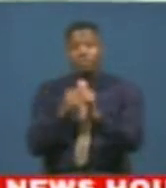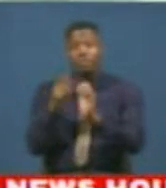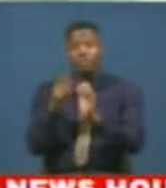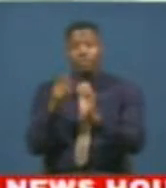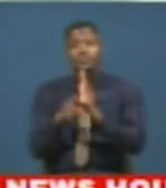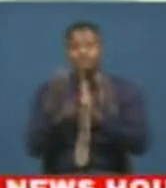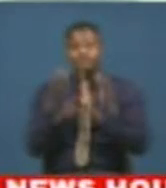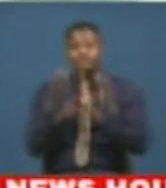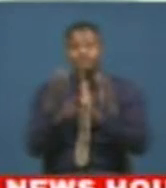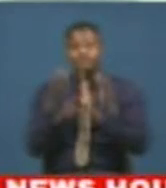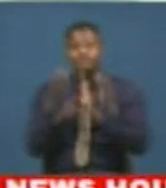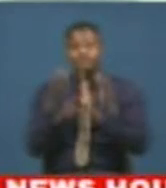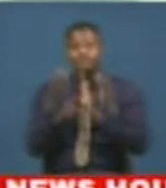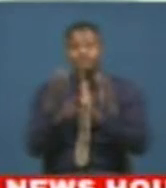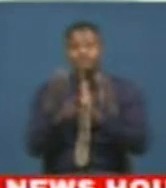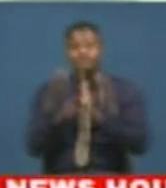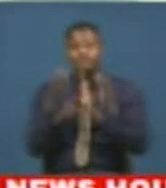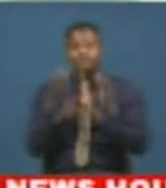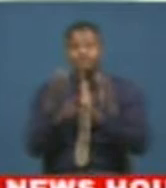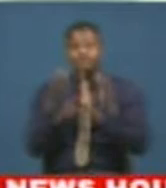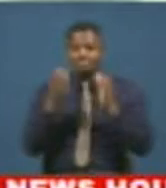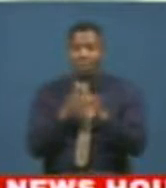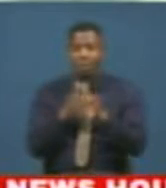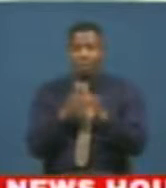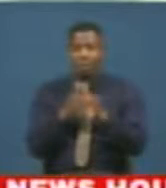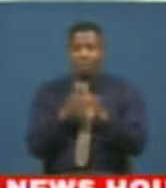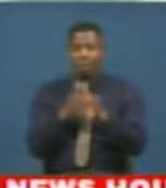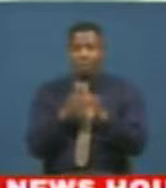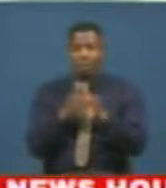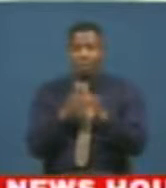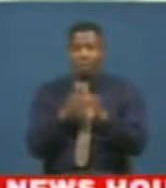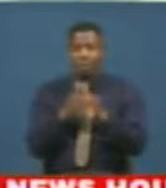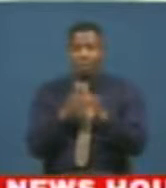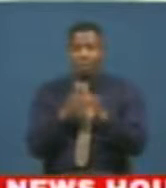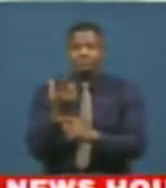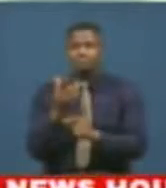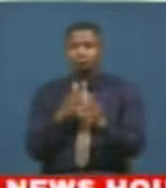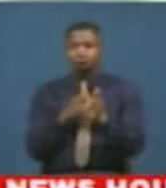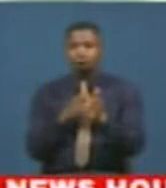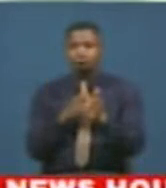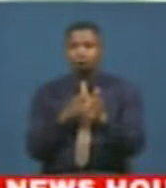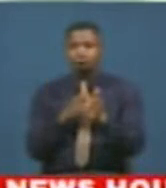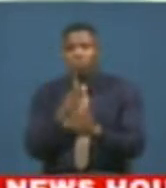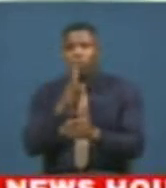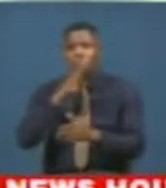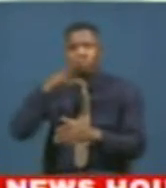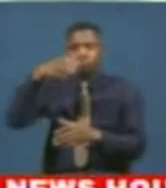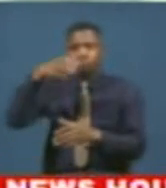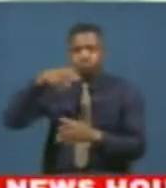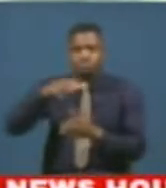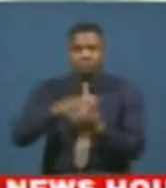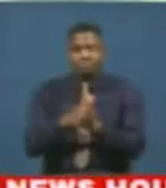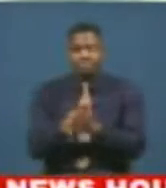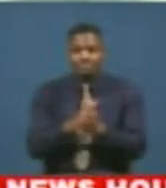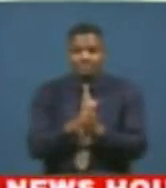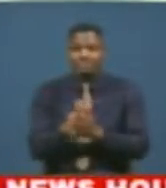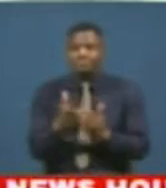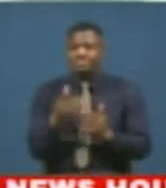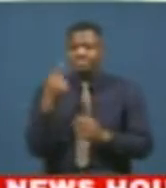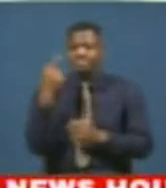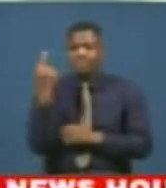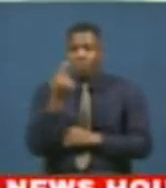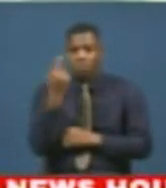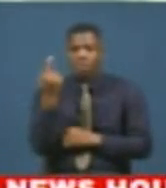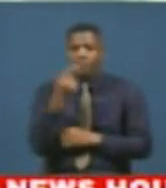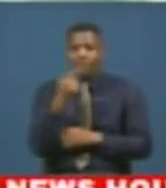mask, wash our hands regularly with soap and running water. We should